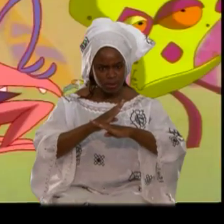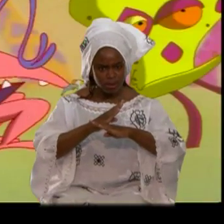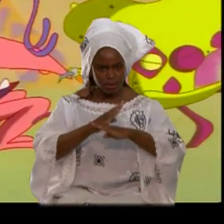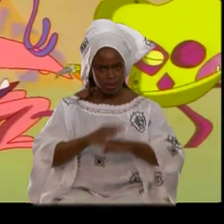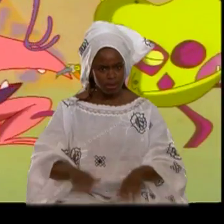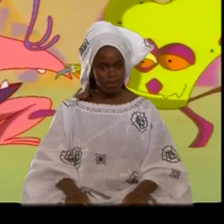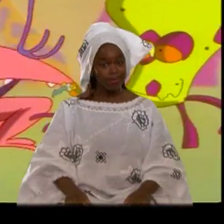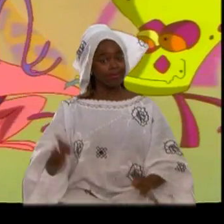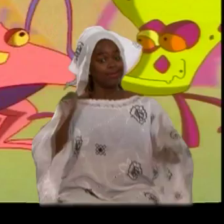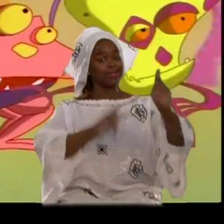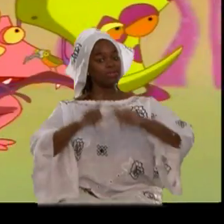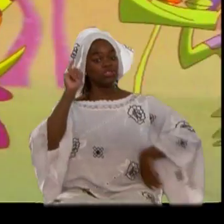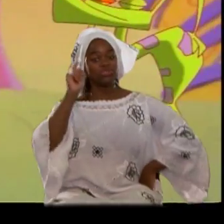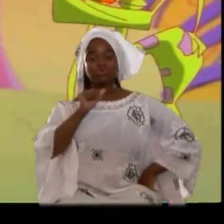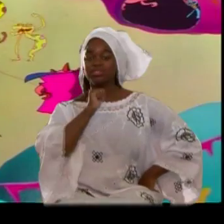simple rules?